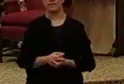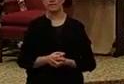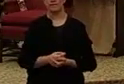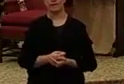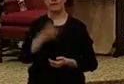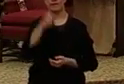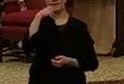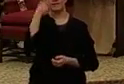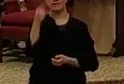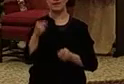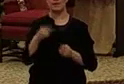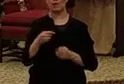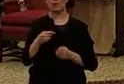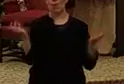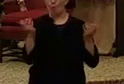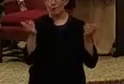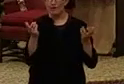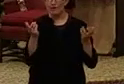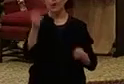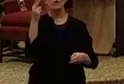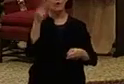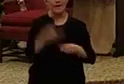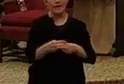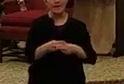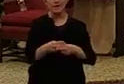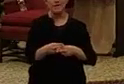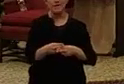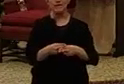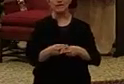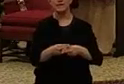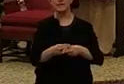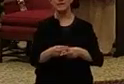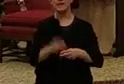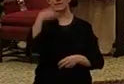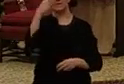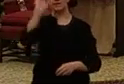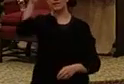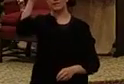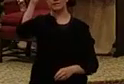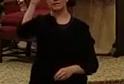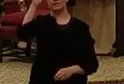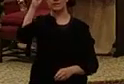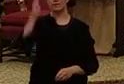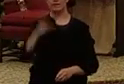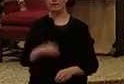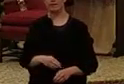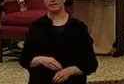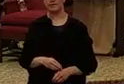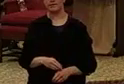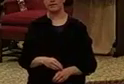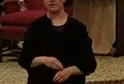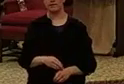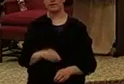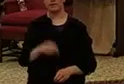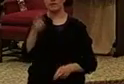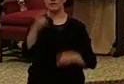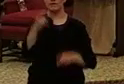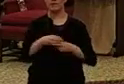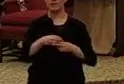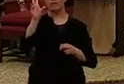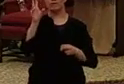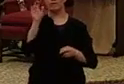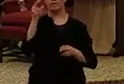And he said unto him, "What is thy name?" And he said, "Jacob." And he said, "Thy name